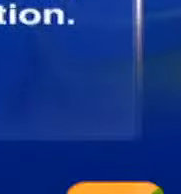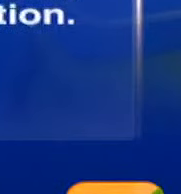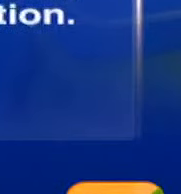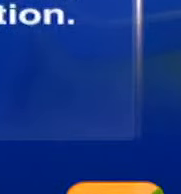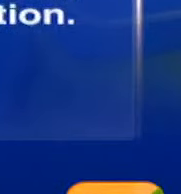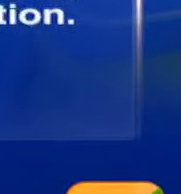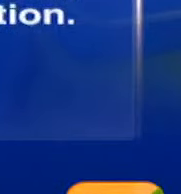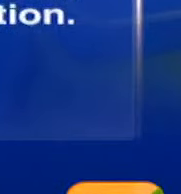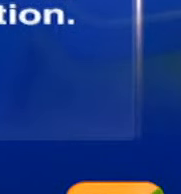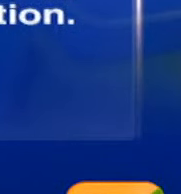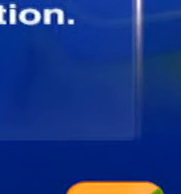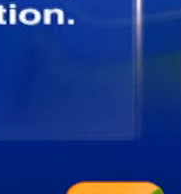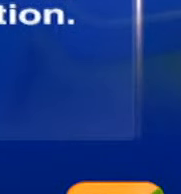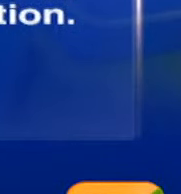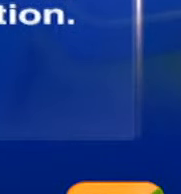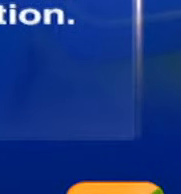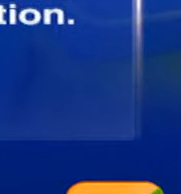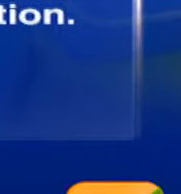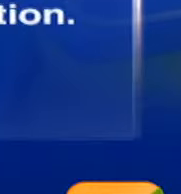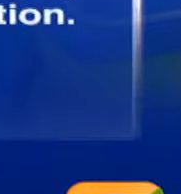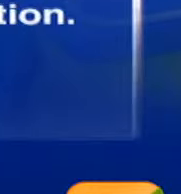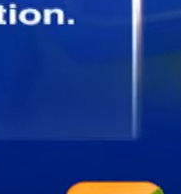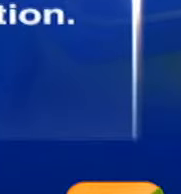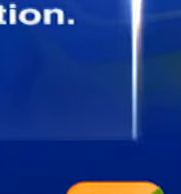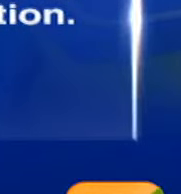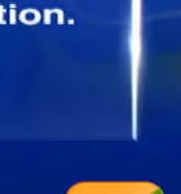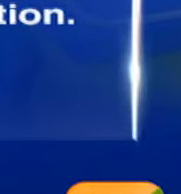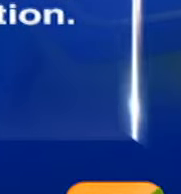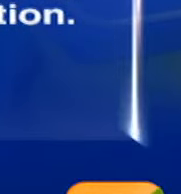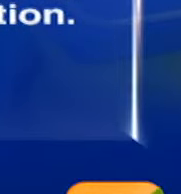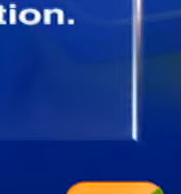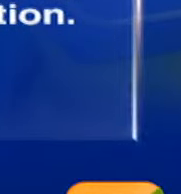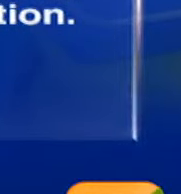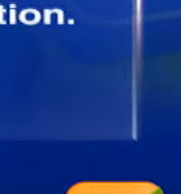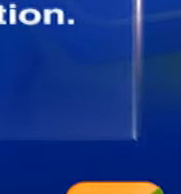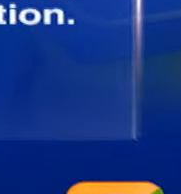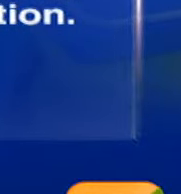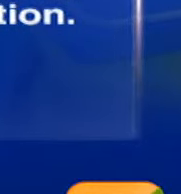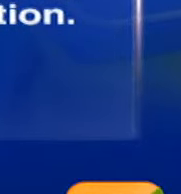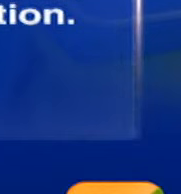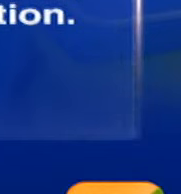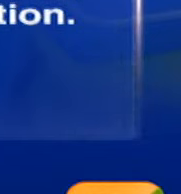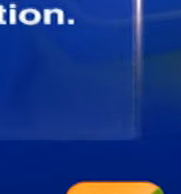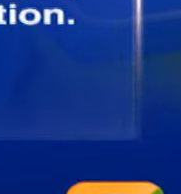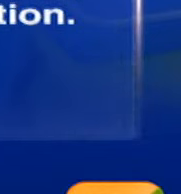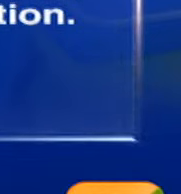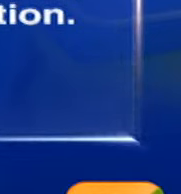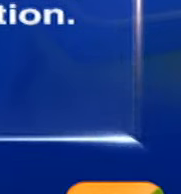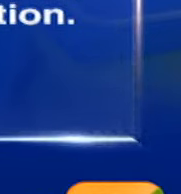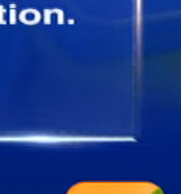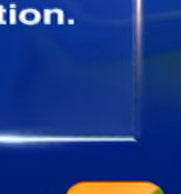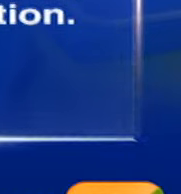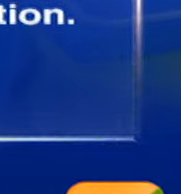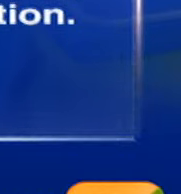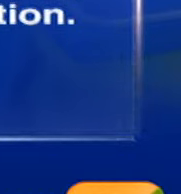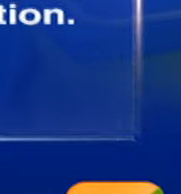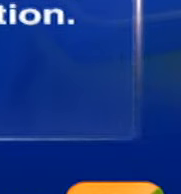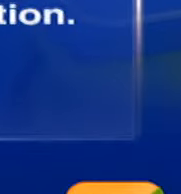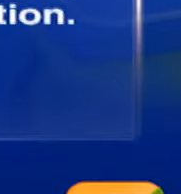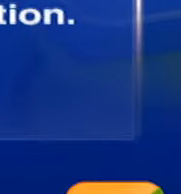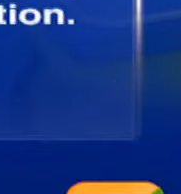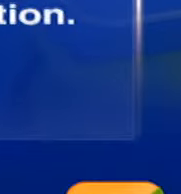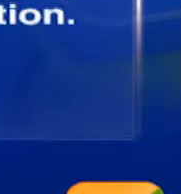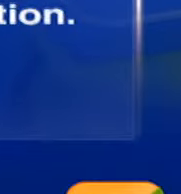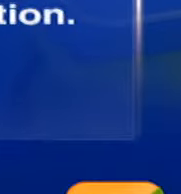pass my sincere greetings to the soft-spoken superwoman, Beth Mugo. Urge her to stay strong in